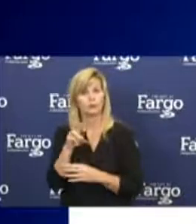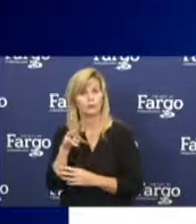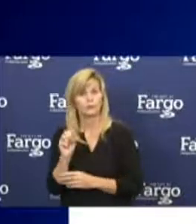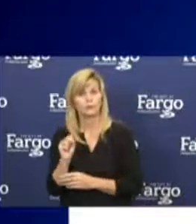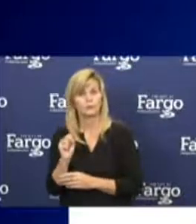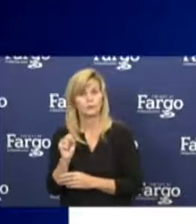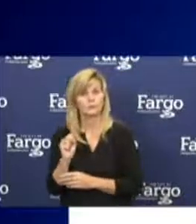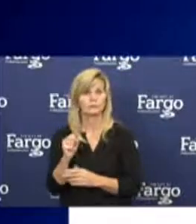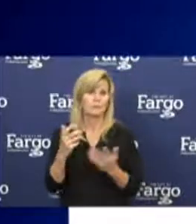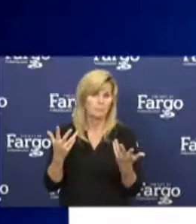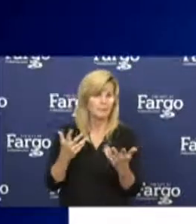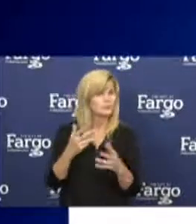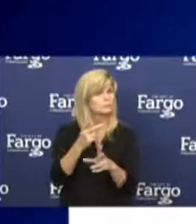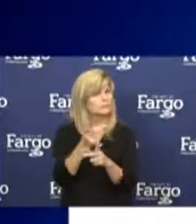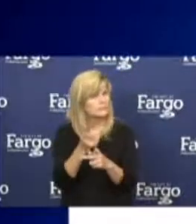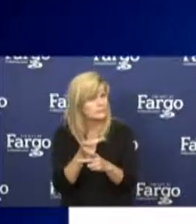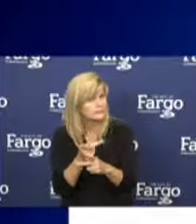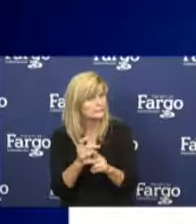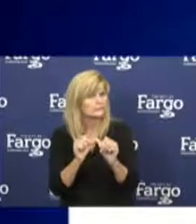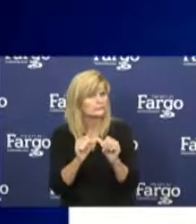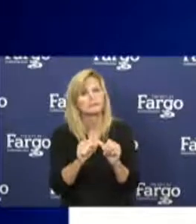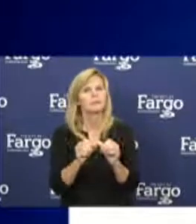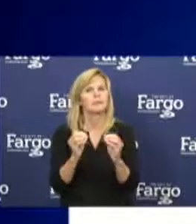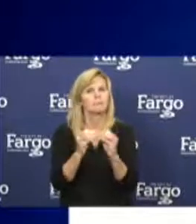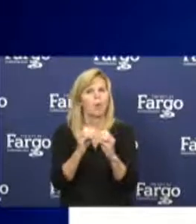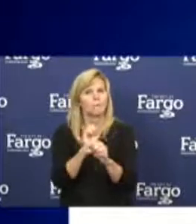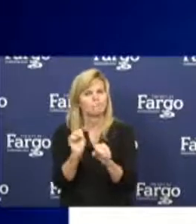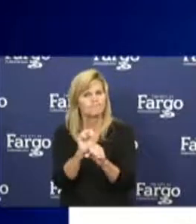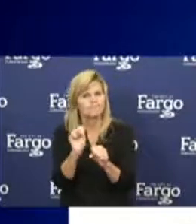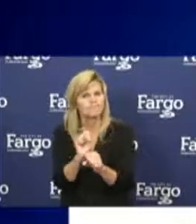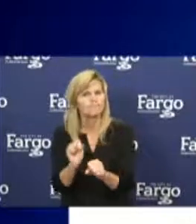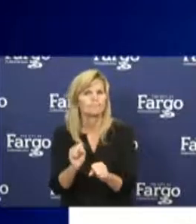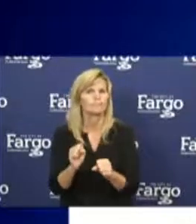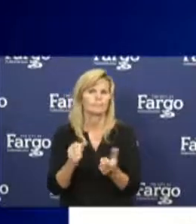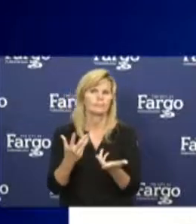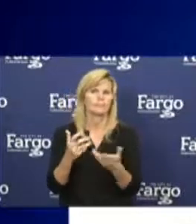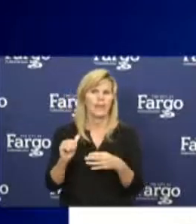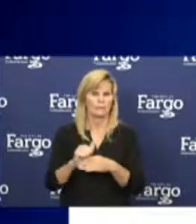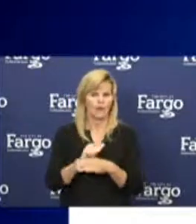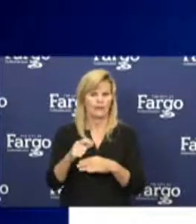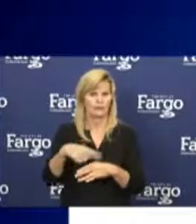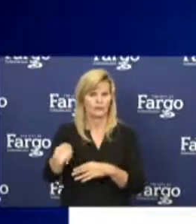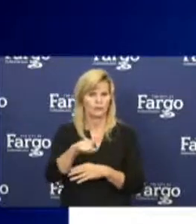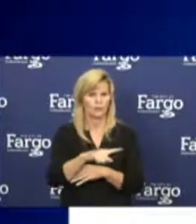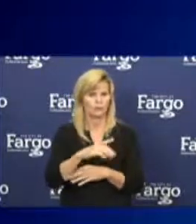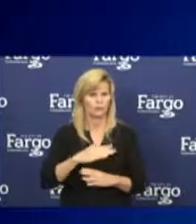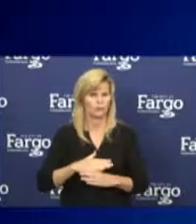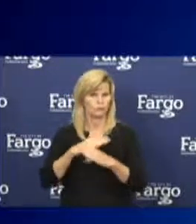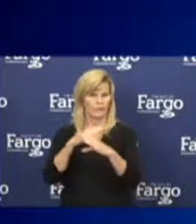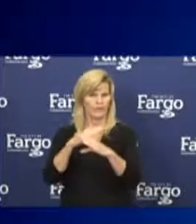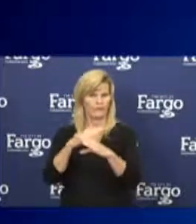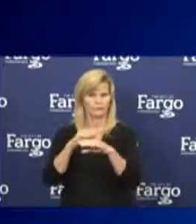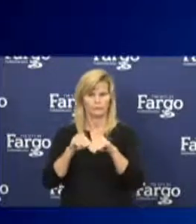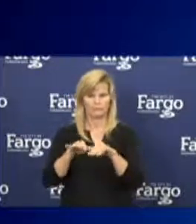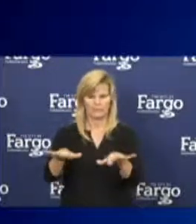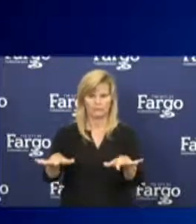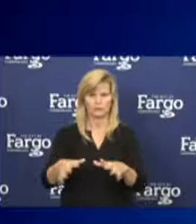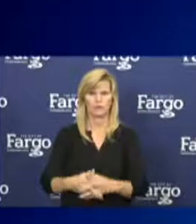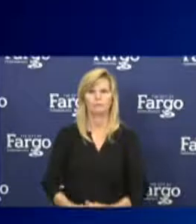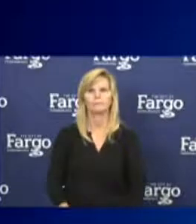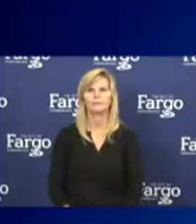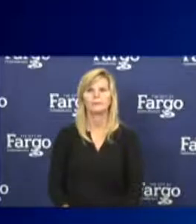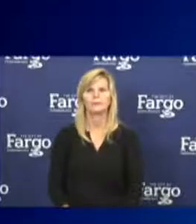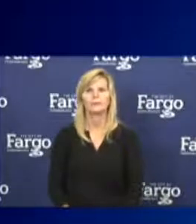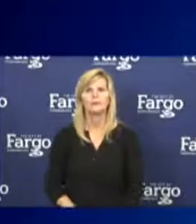a slight cautionary note that we need to be more vigilant and practice these measures to prevent transmission. One